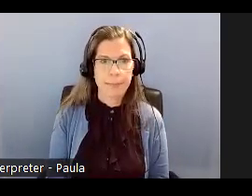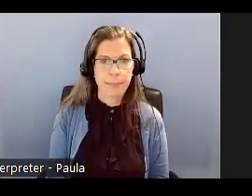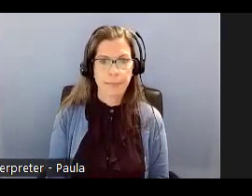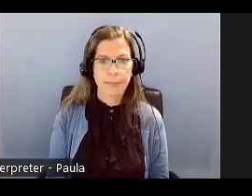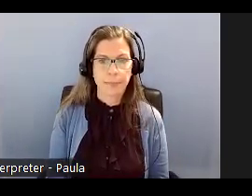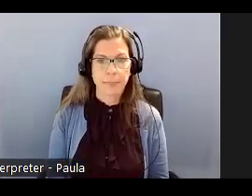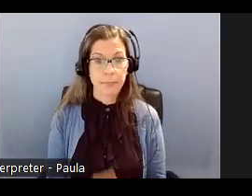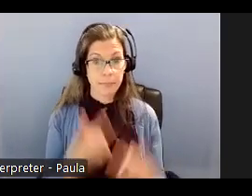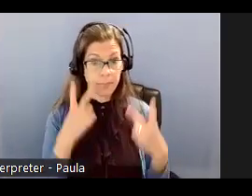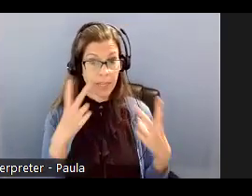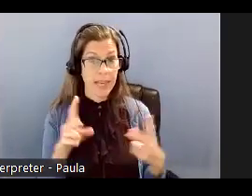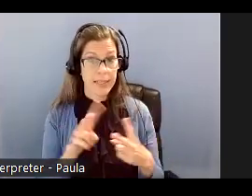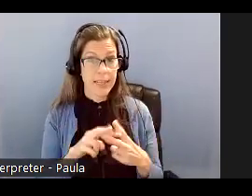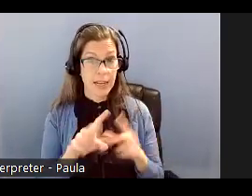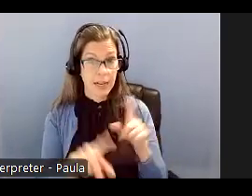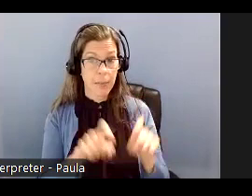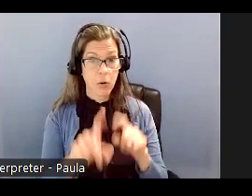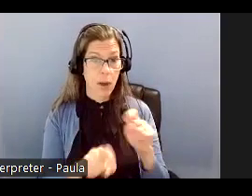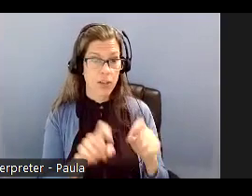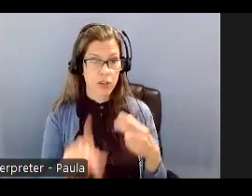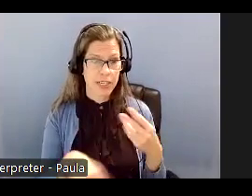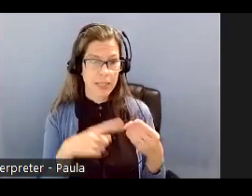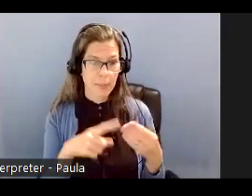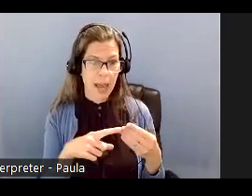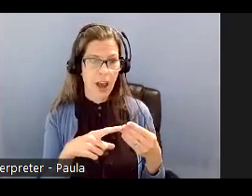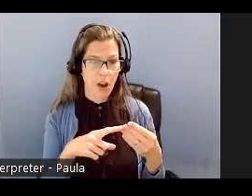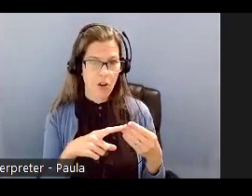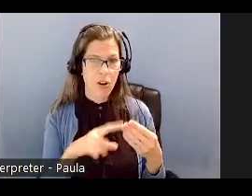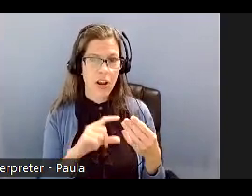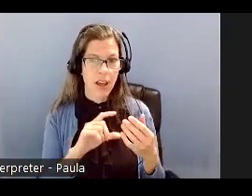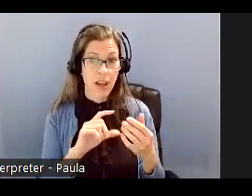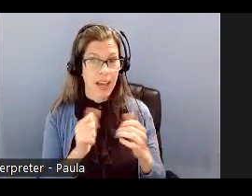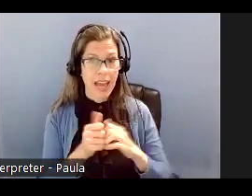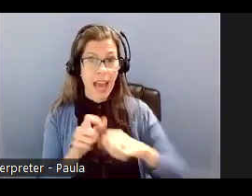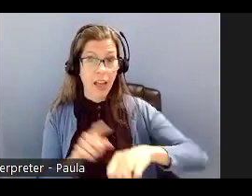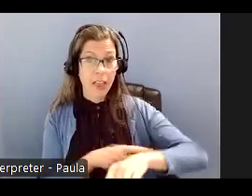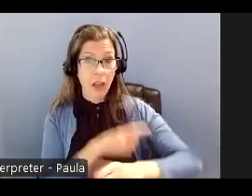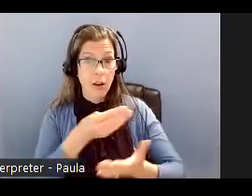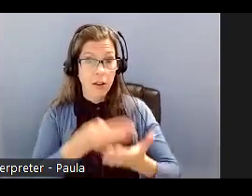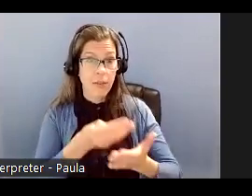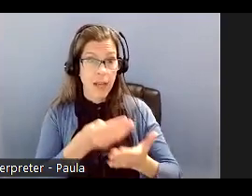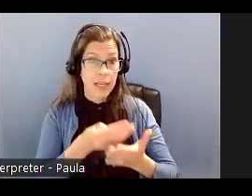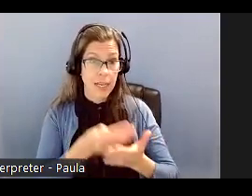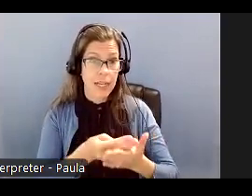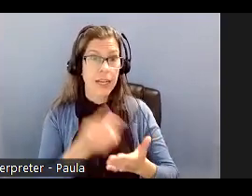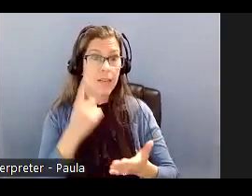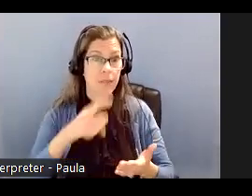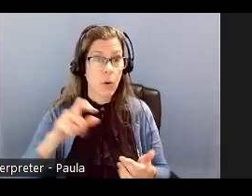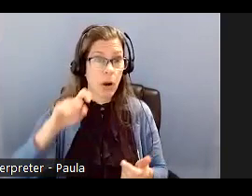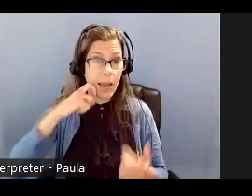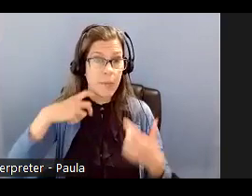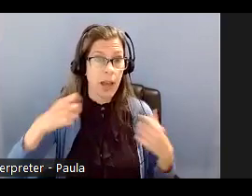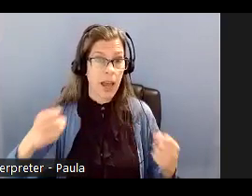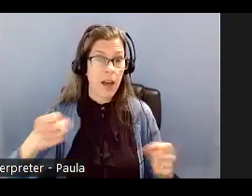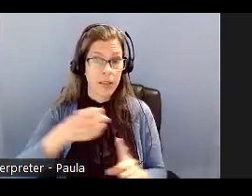I am seeing a couple of questions here about how long funding for Apple Health expansion is continued